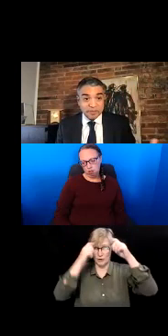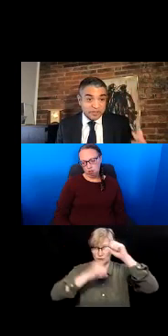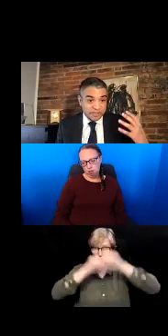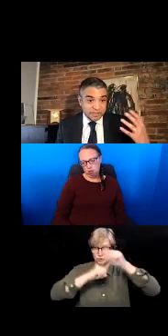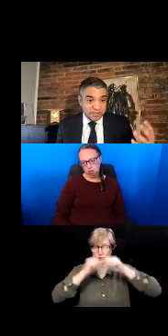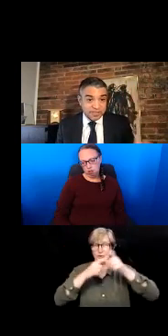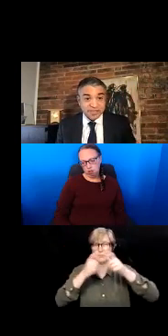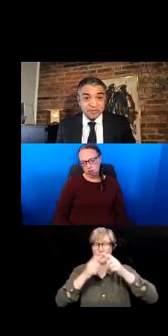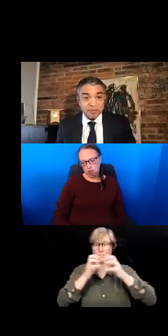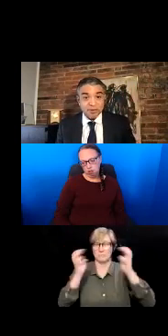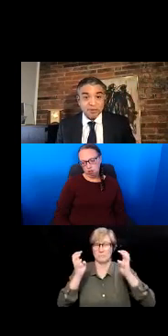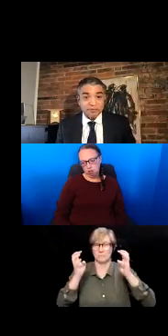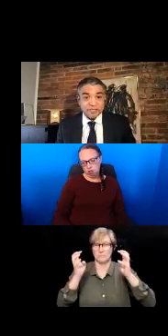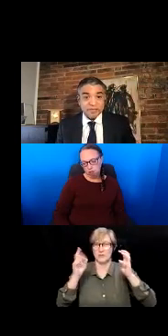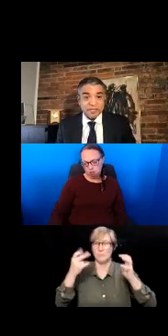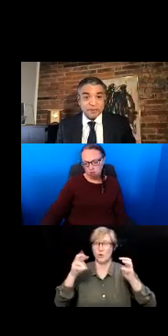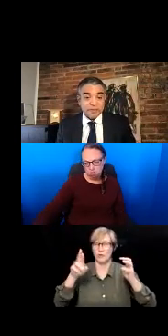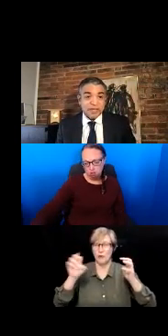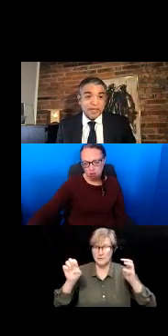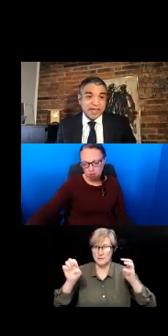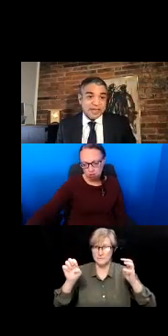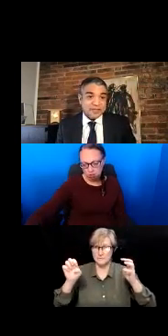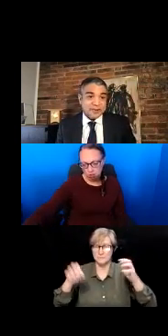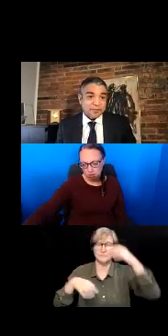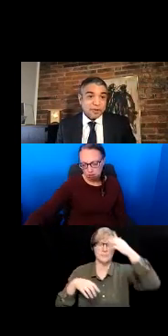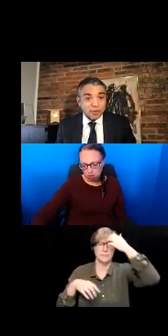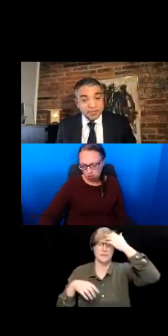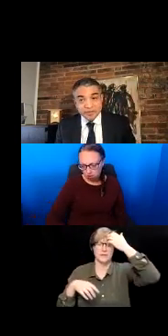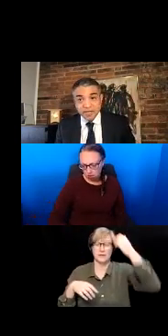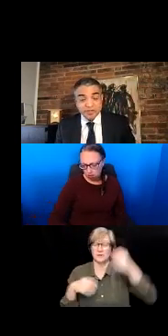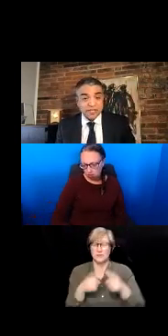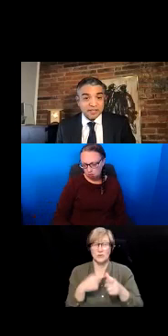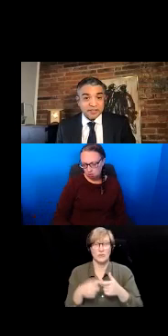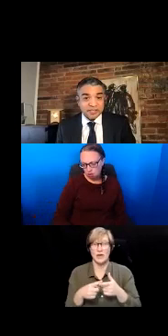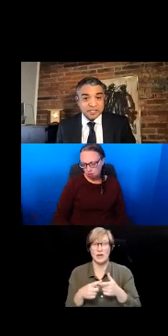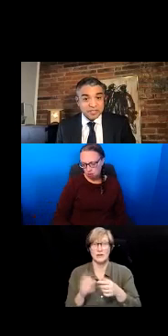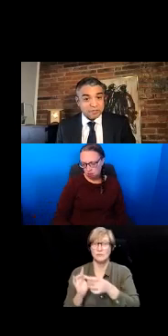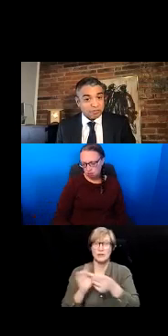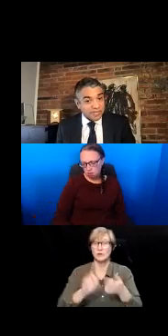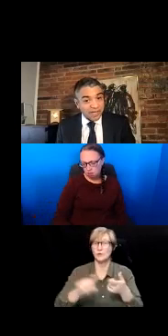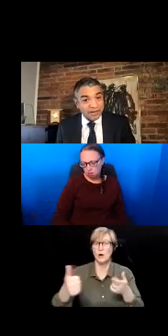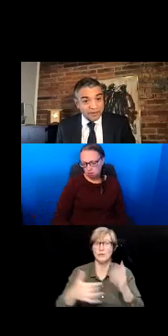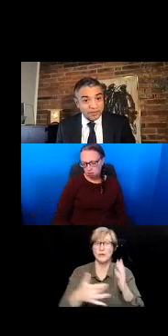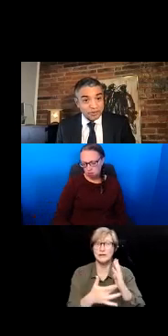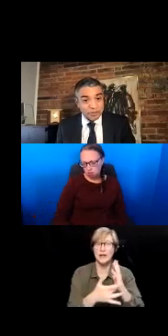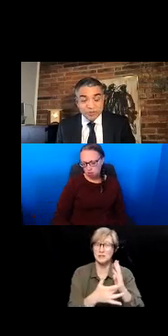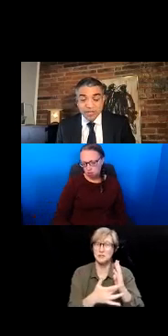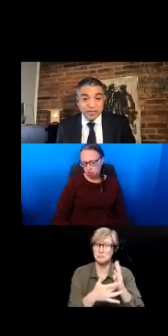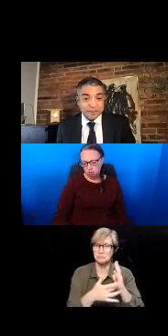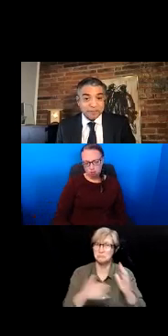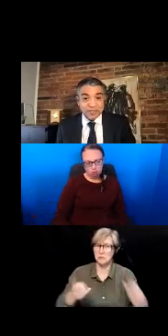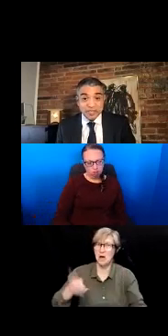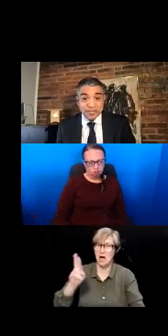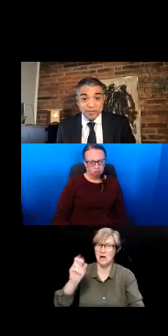depolarize them, right? To excite them to the point of stimulation. And relative to other technologies, it's pretty high resolution. Think